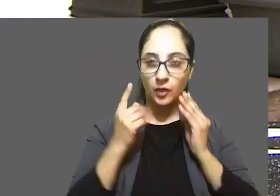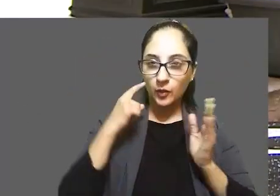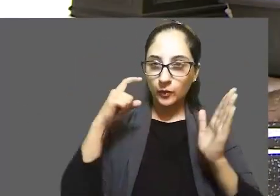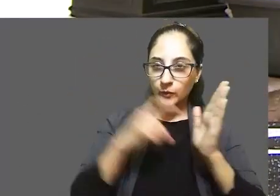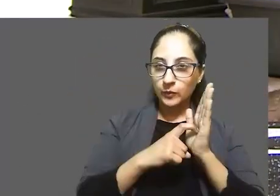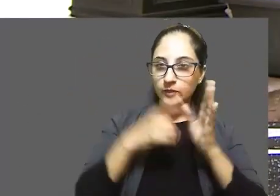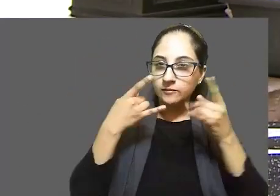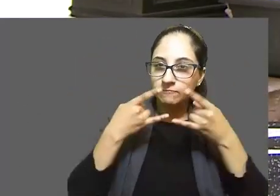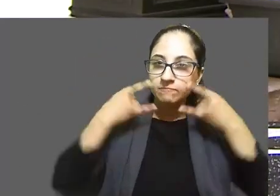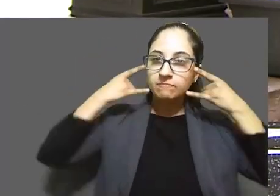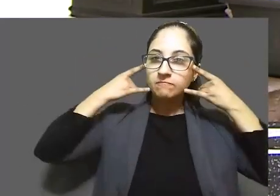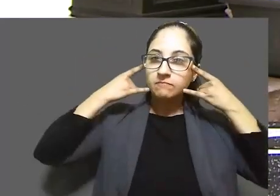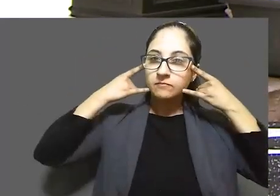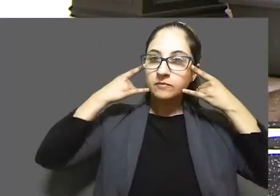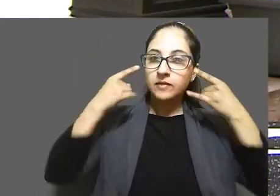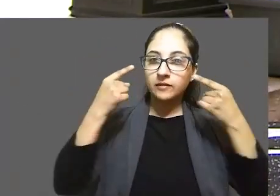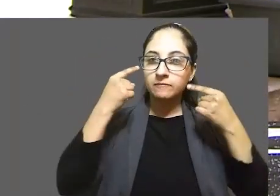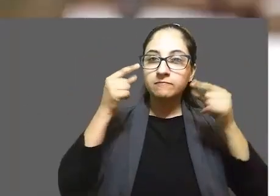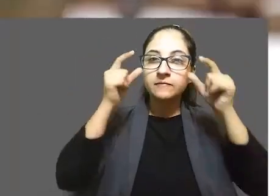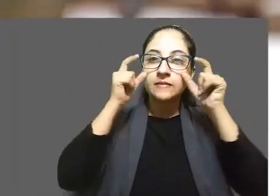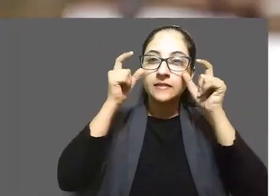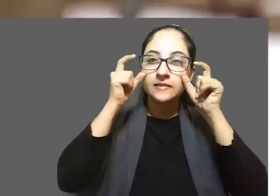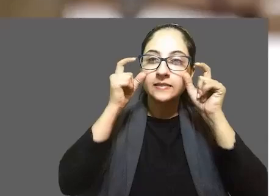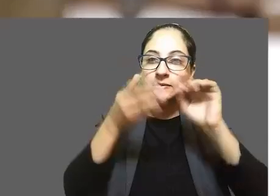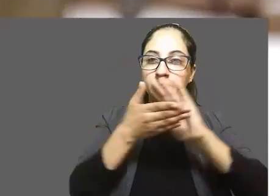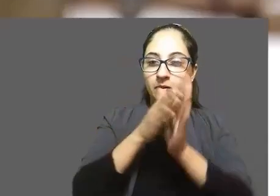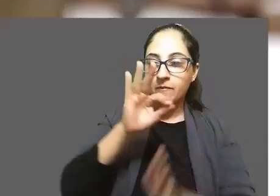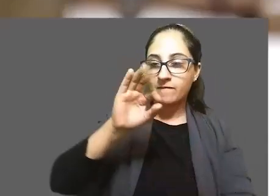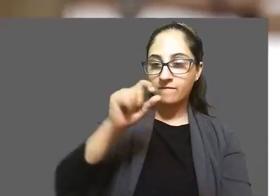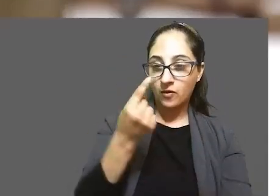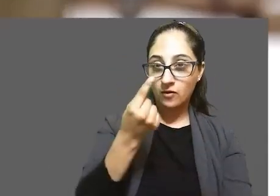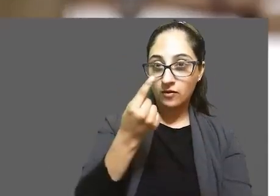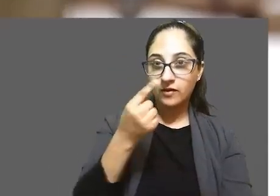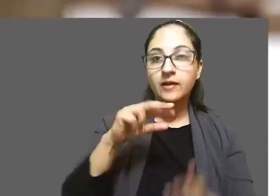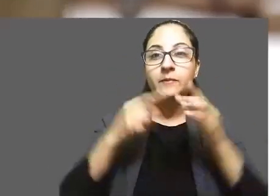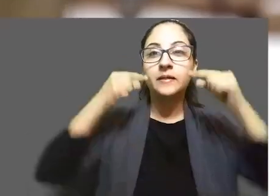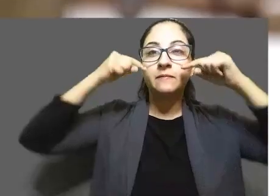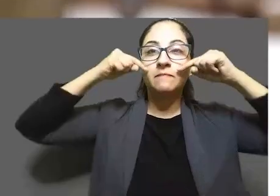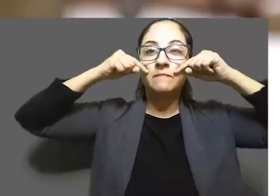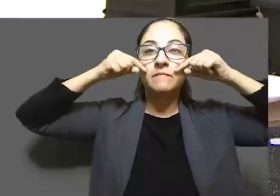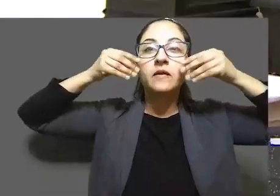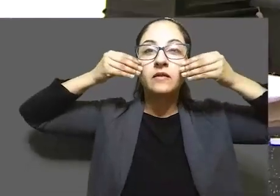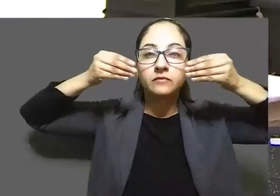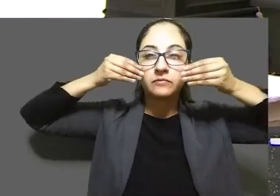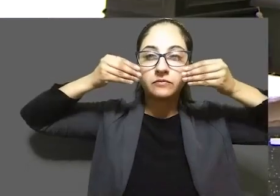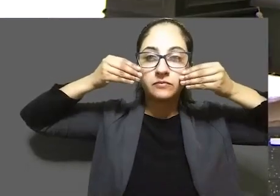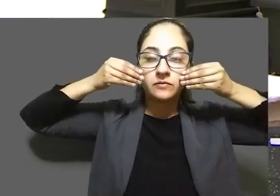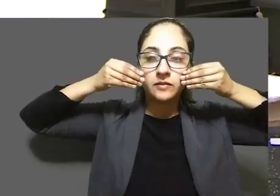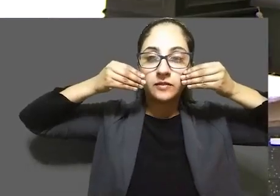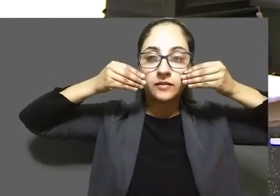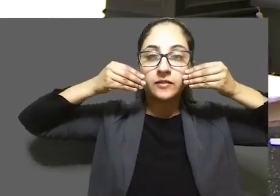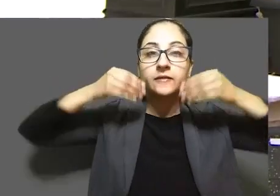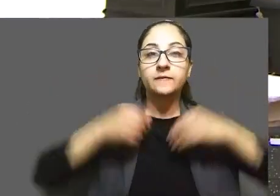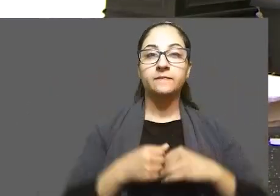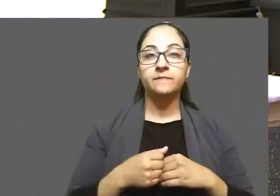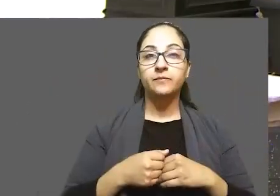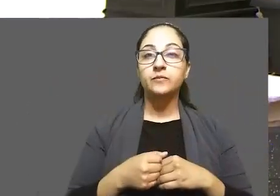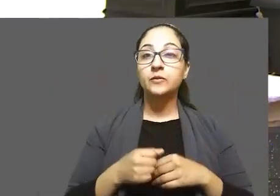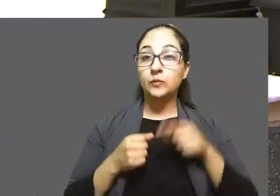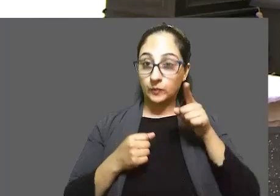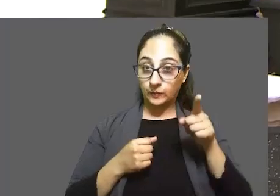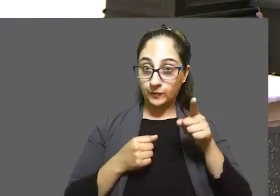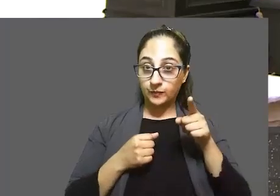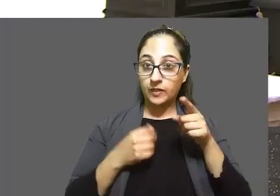you might have had them fog up on you while wearing a mask, and that means that too much air was escaping through the top of the mask. That's why tie masks like this one are